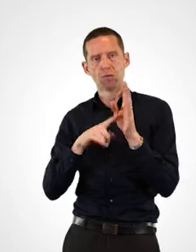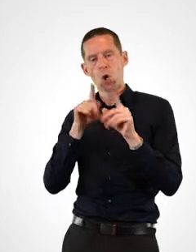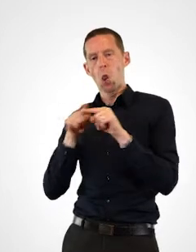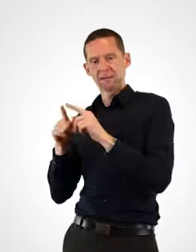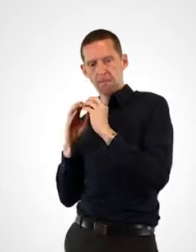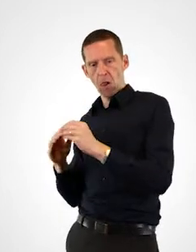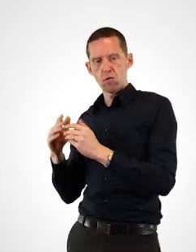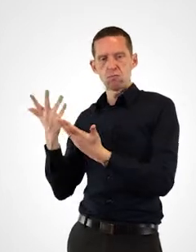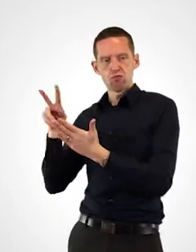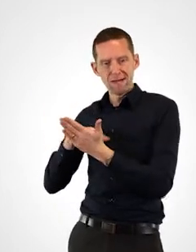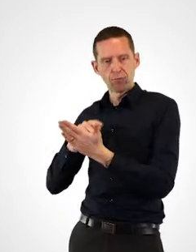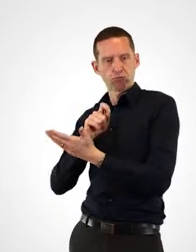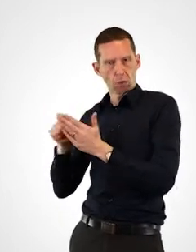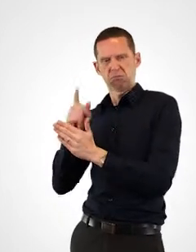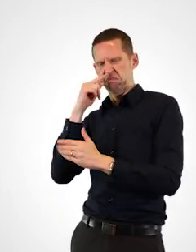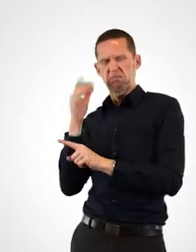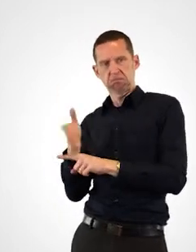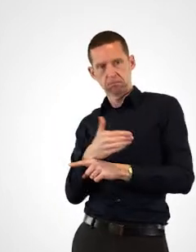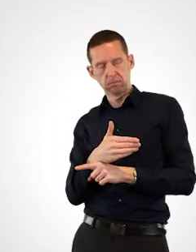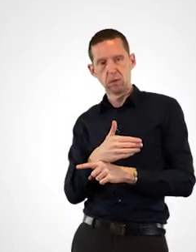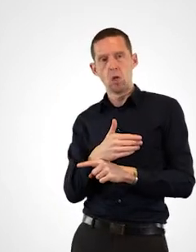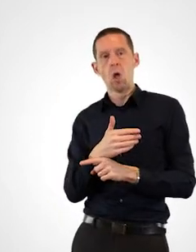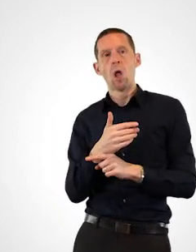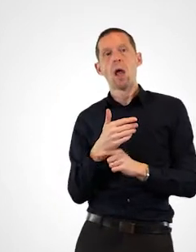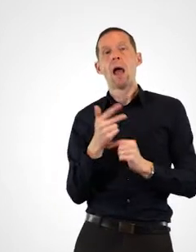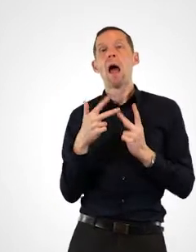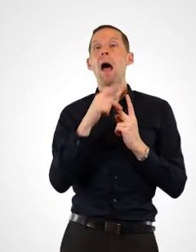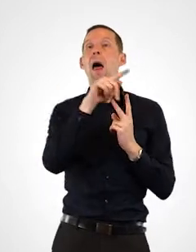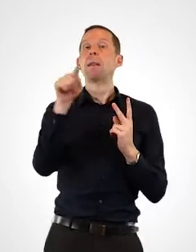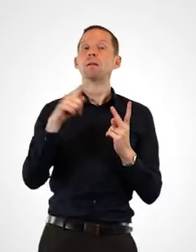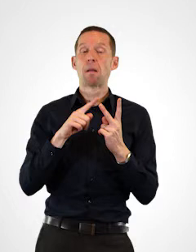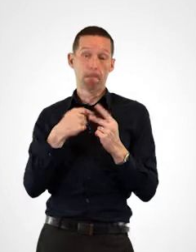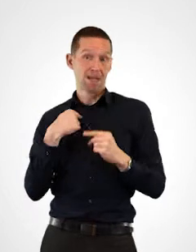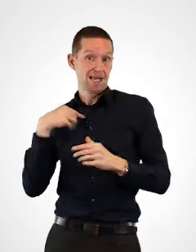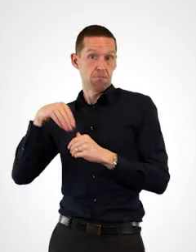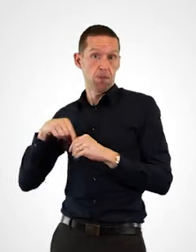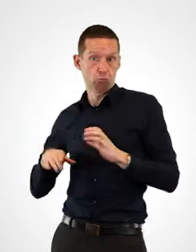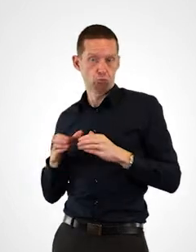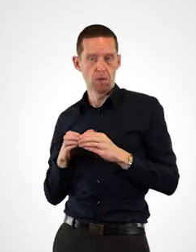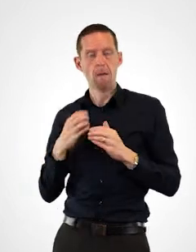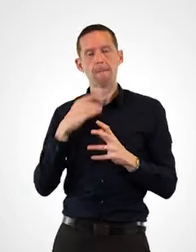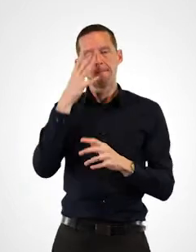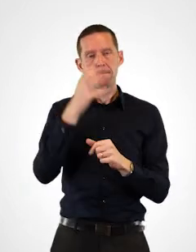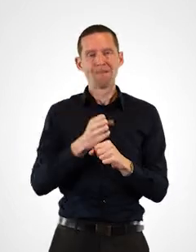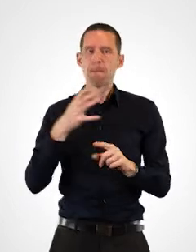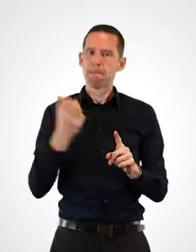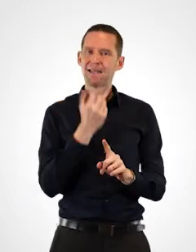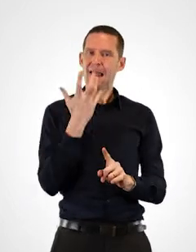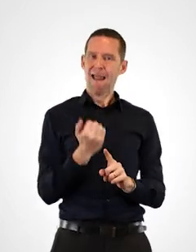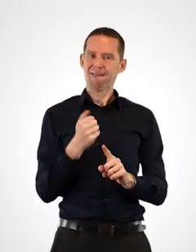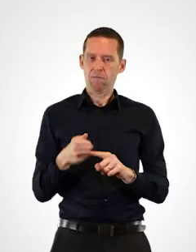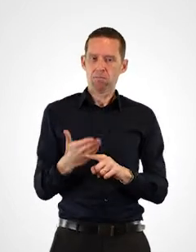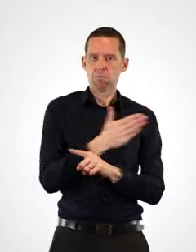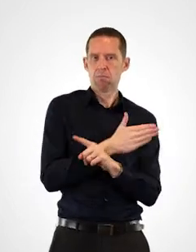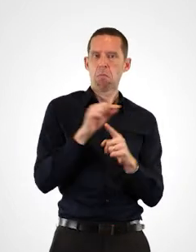learning to read, learning to write, and others, and I would fall into this camp, of individuals who believe that you must have those